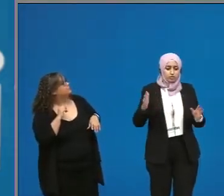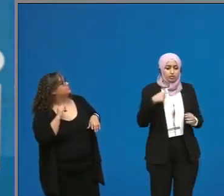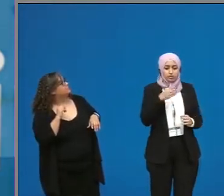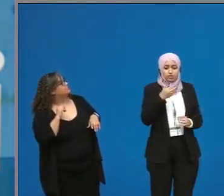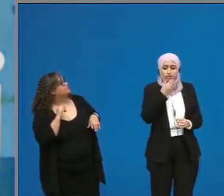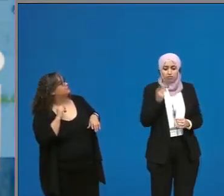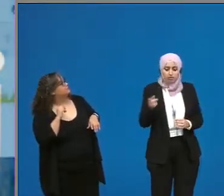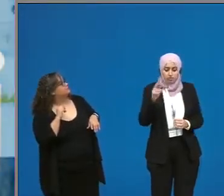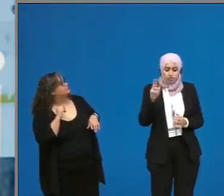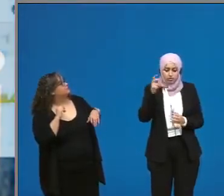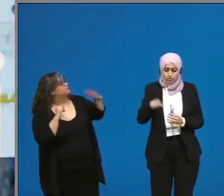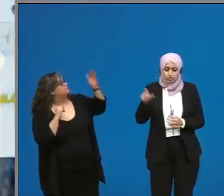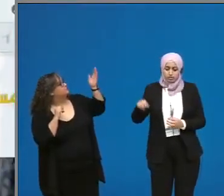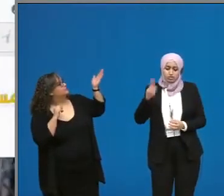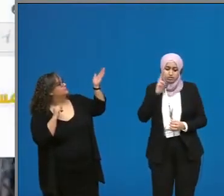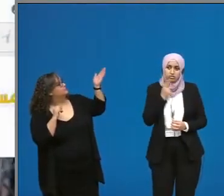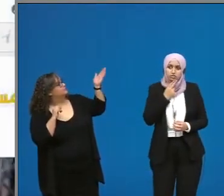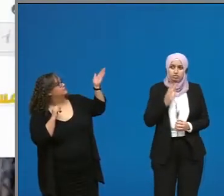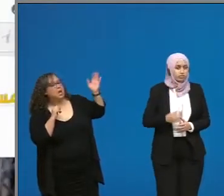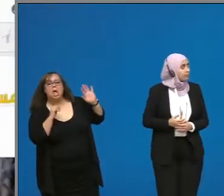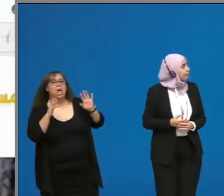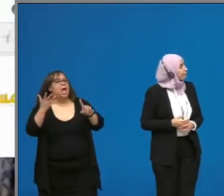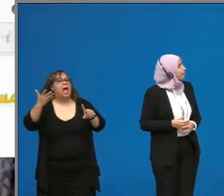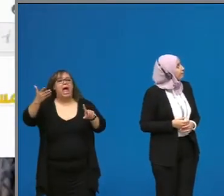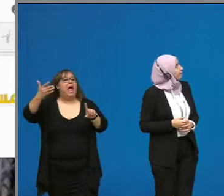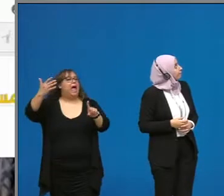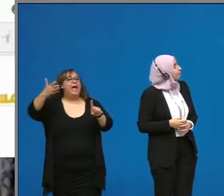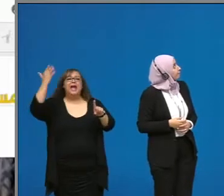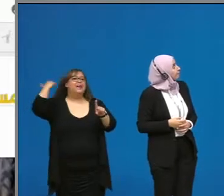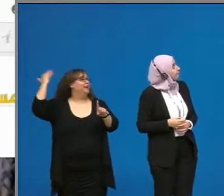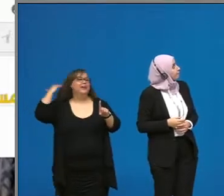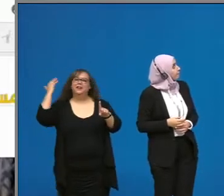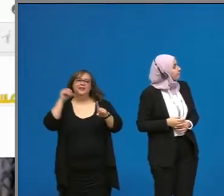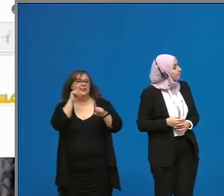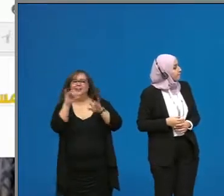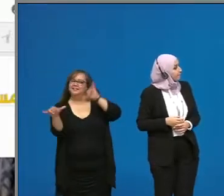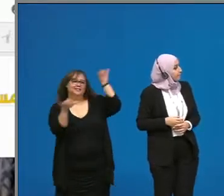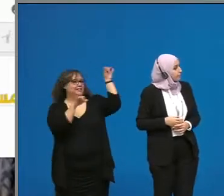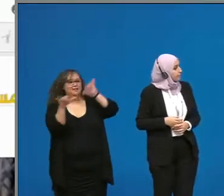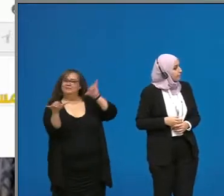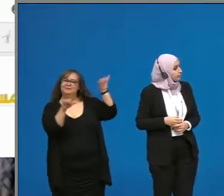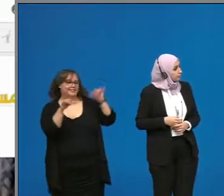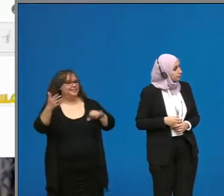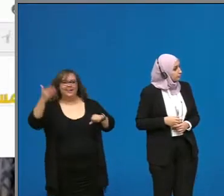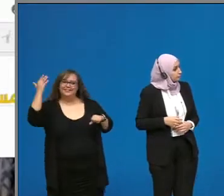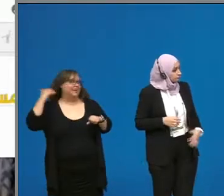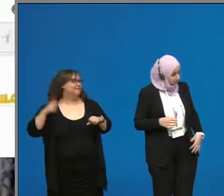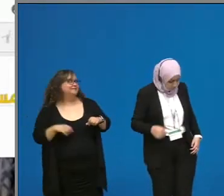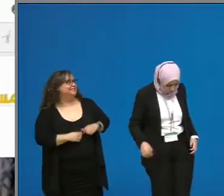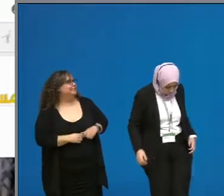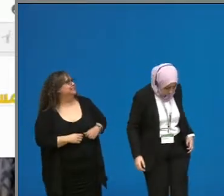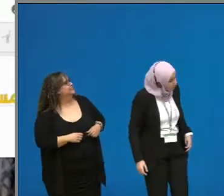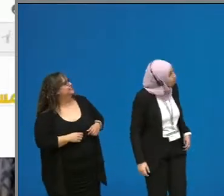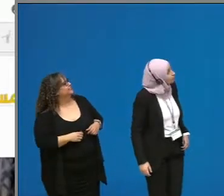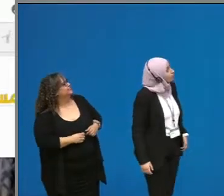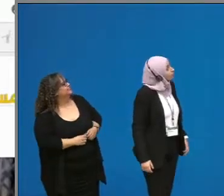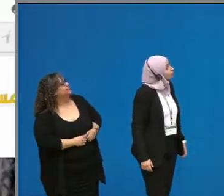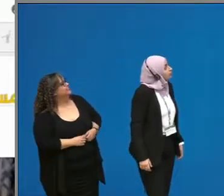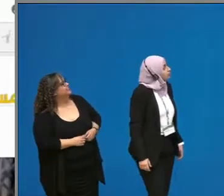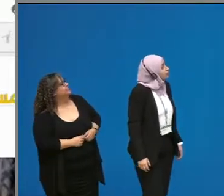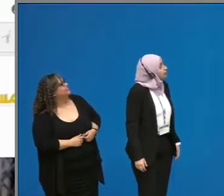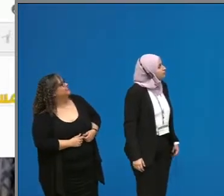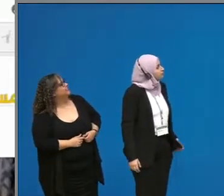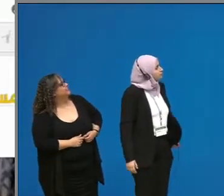Okay, of course, the avatar was not like this in any way. I'll just give it some time for them to look before we talk.